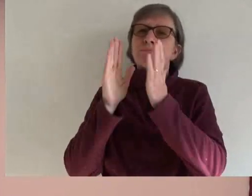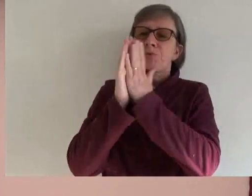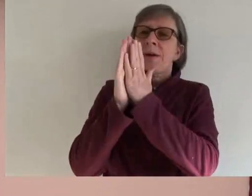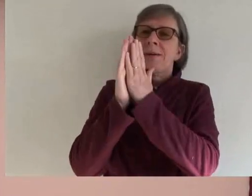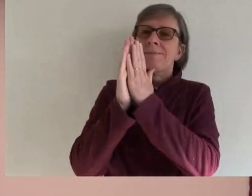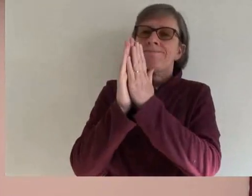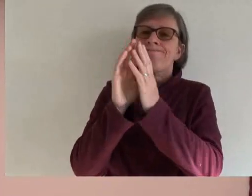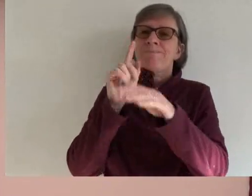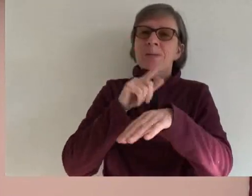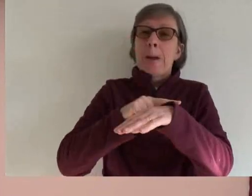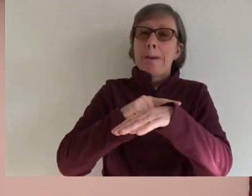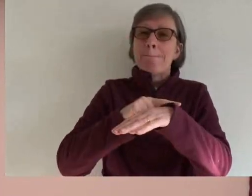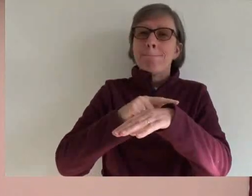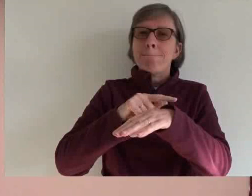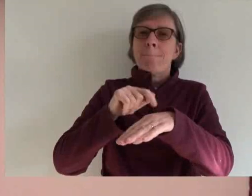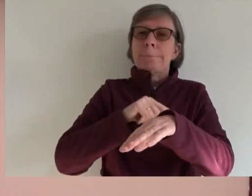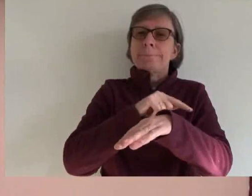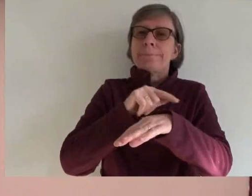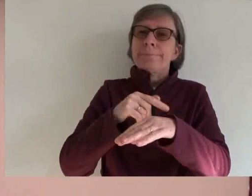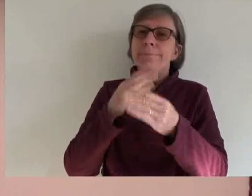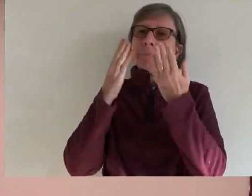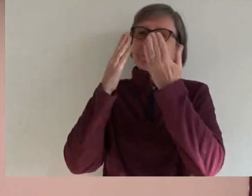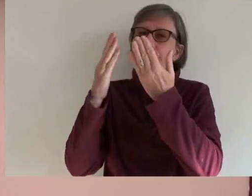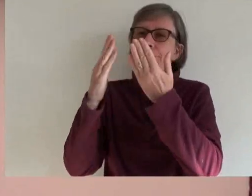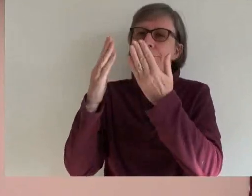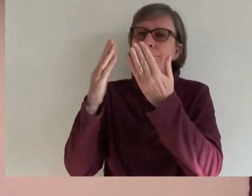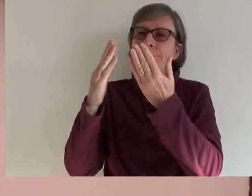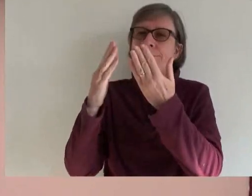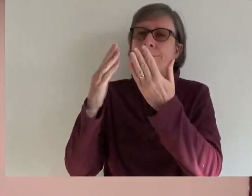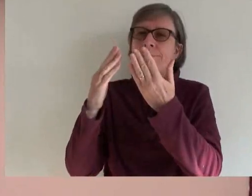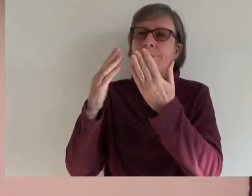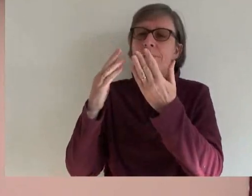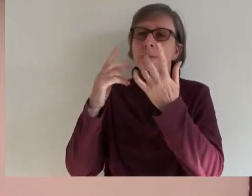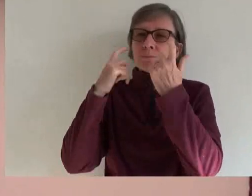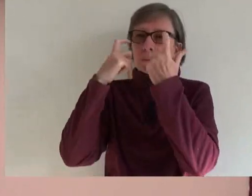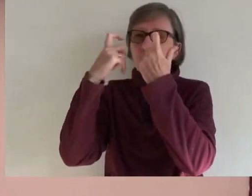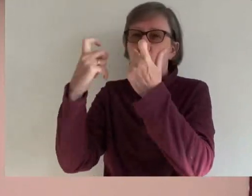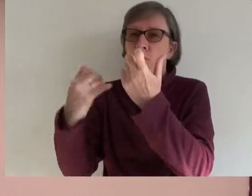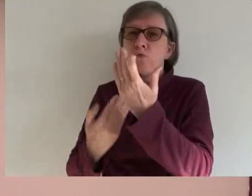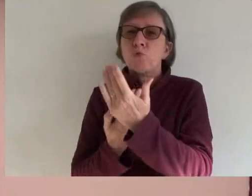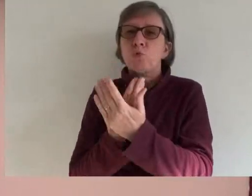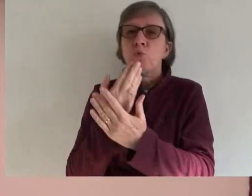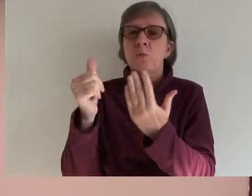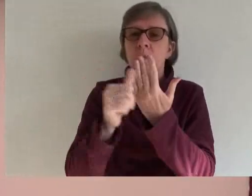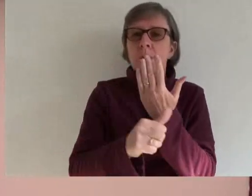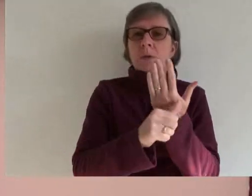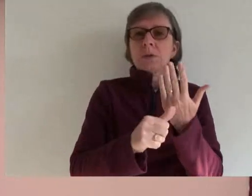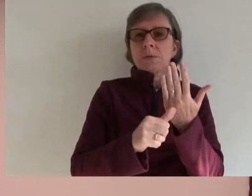to the Lord as we seek his guidance through his word. Let's just pray.